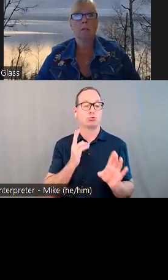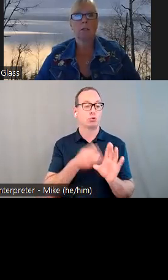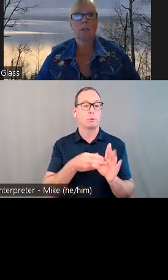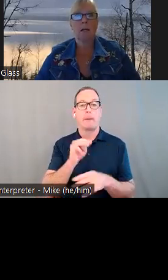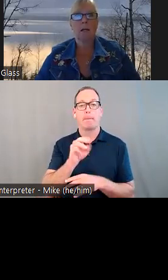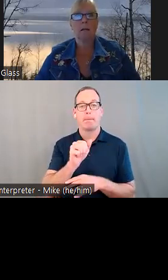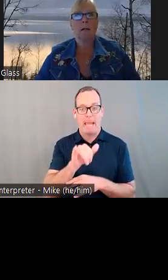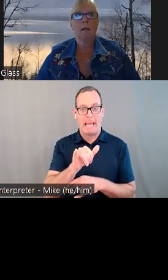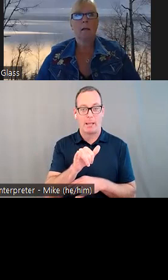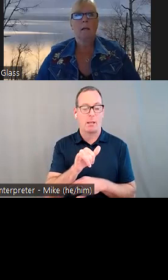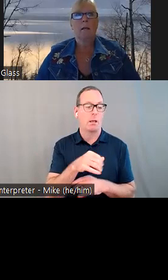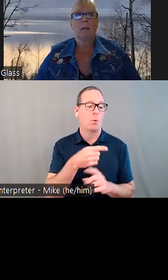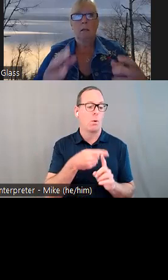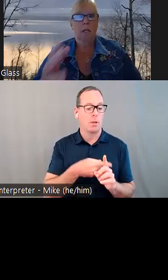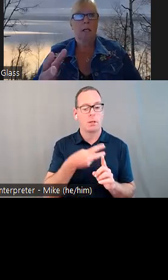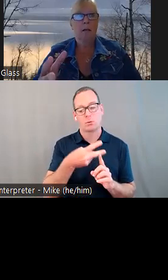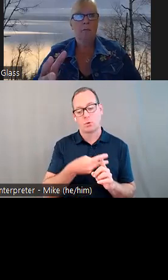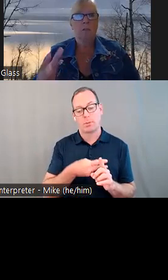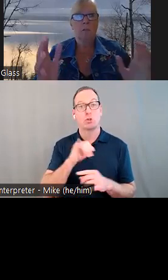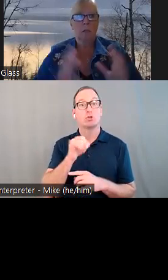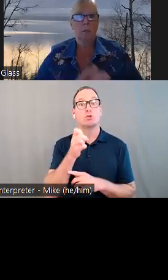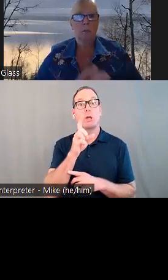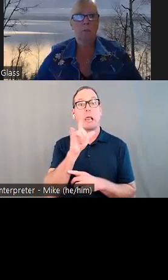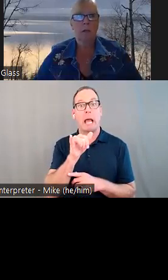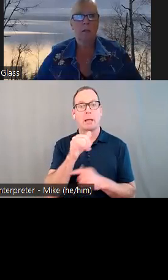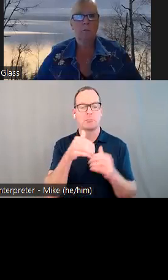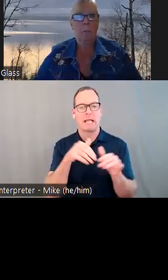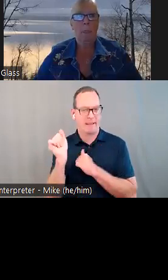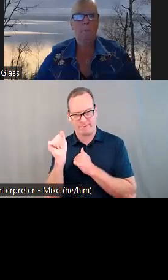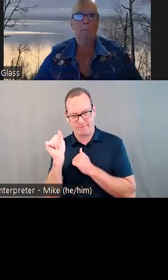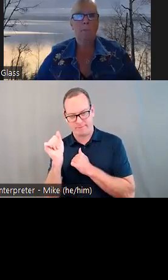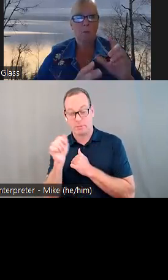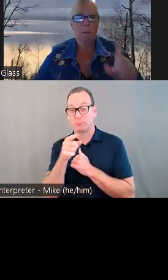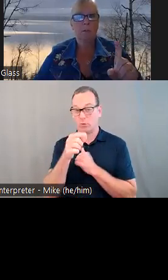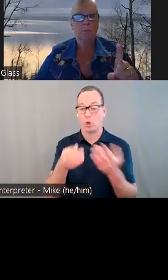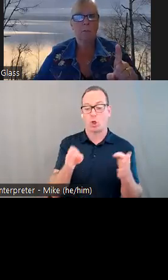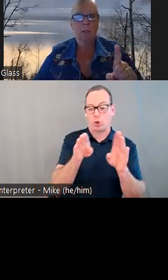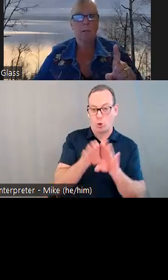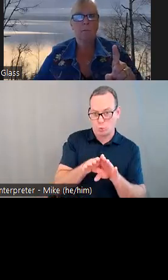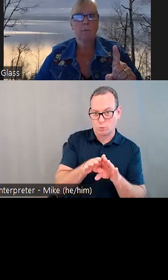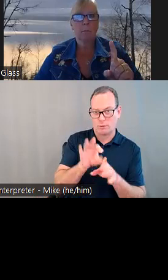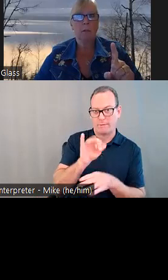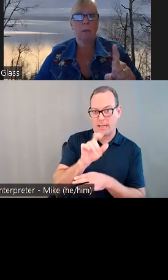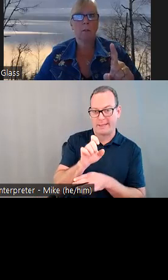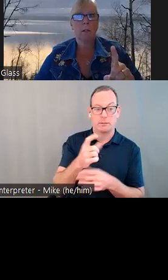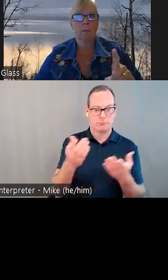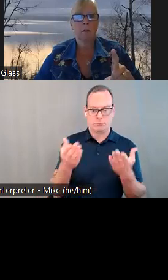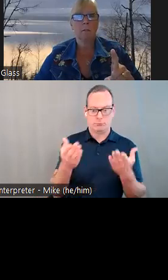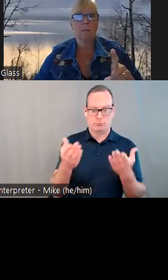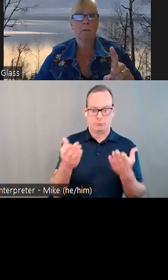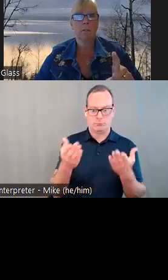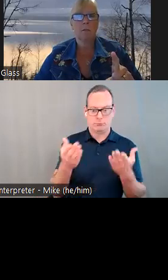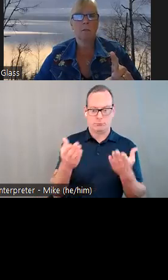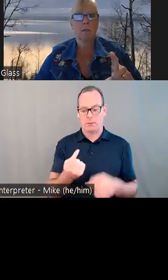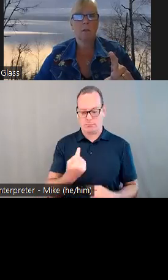there till July. Then I left, you closed my file. That's one service plan for me, one unique learner